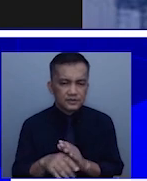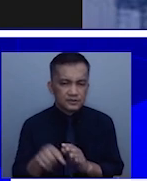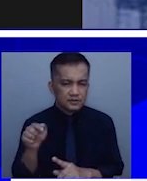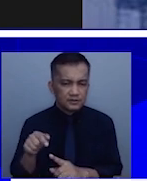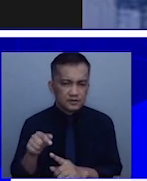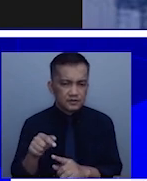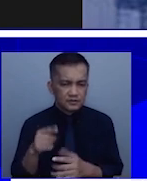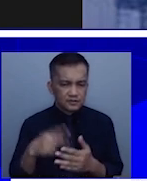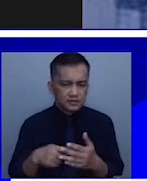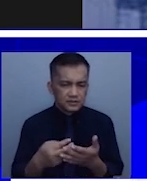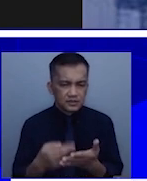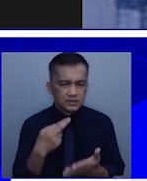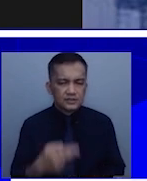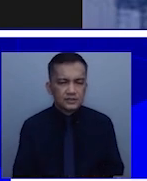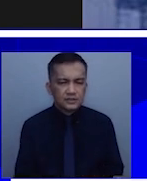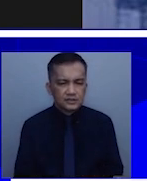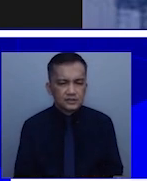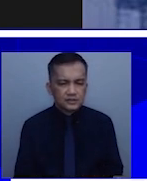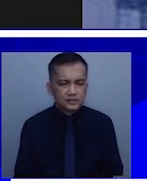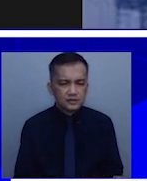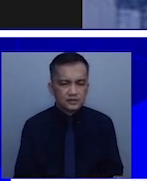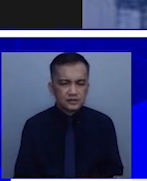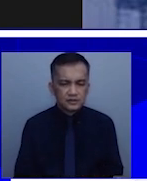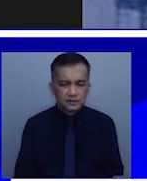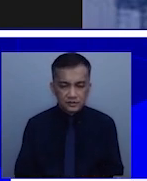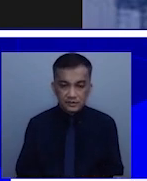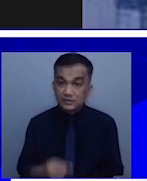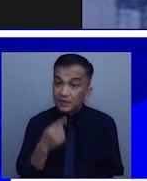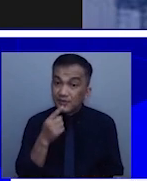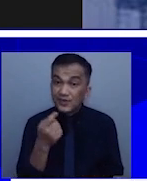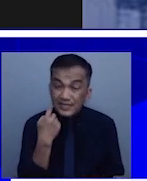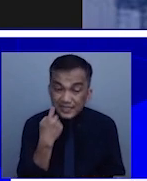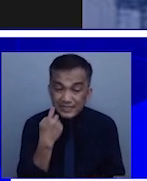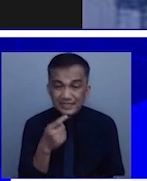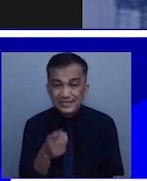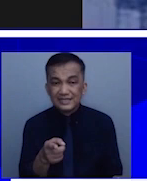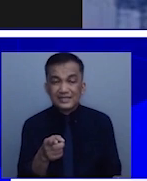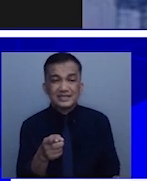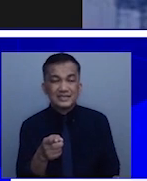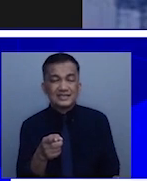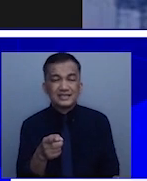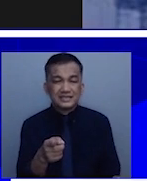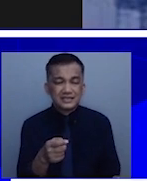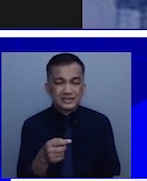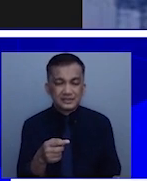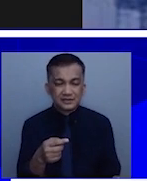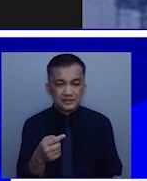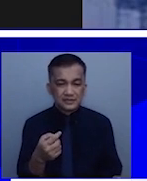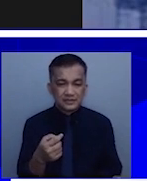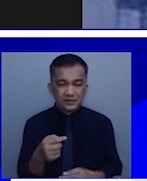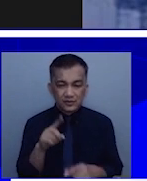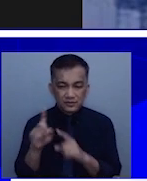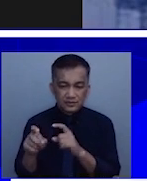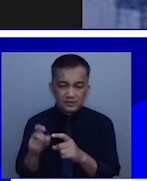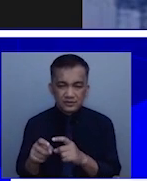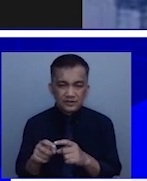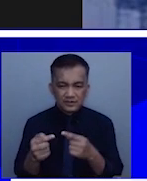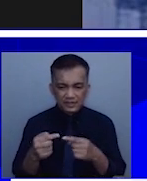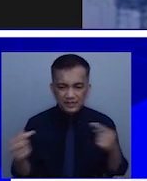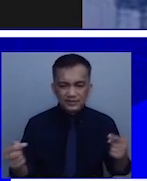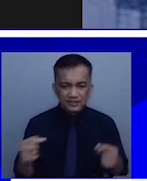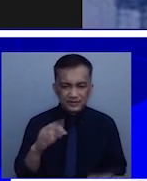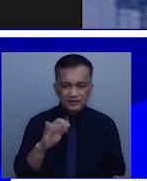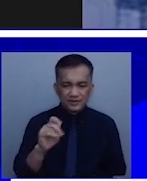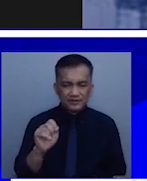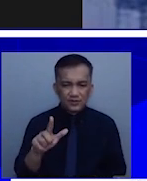yung presyo ng bigas? Sabi ko nga kanina sa previous questions, may mga counterfactuals kasi ito,